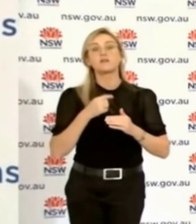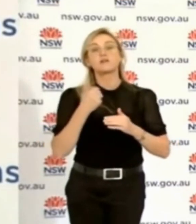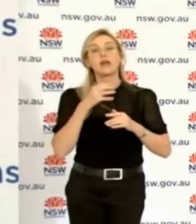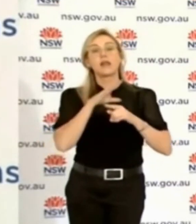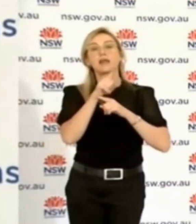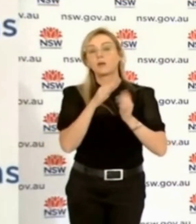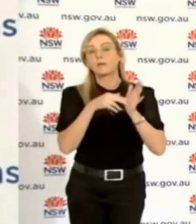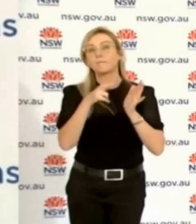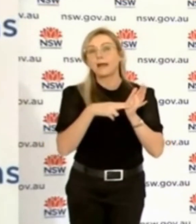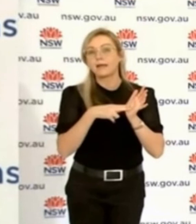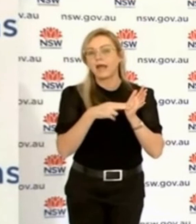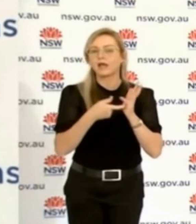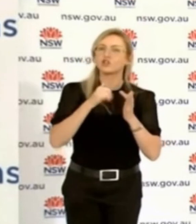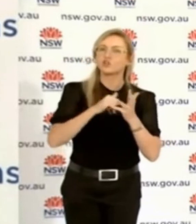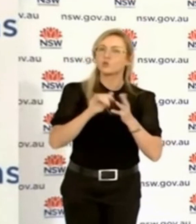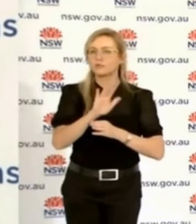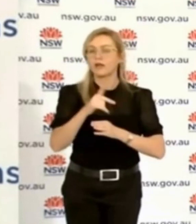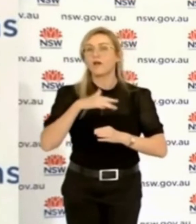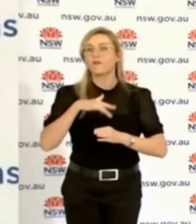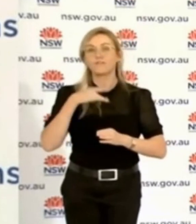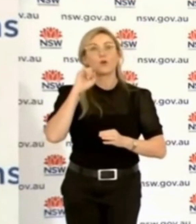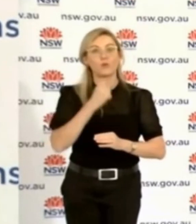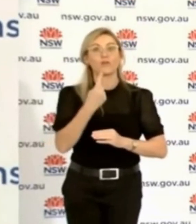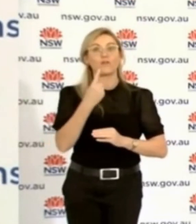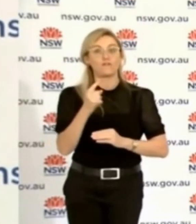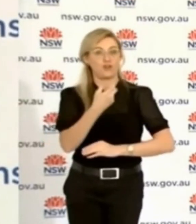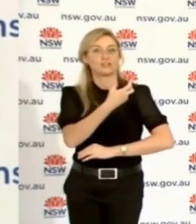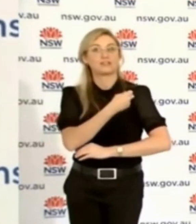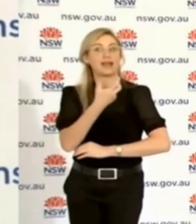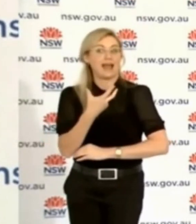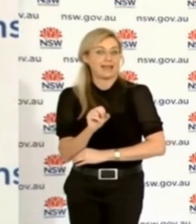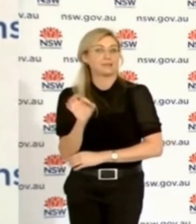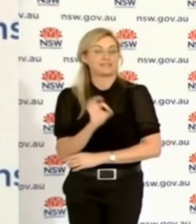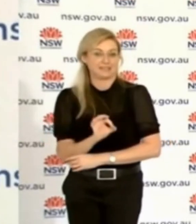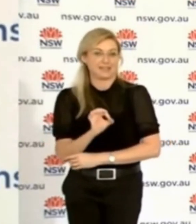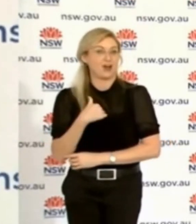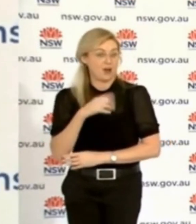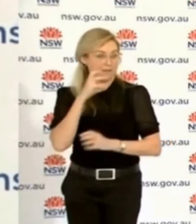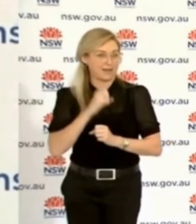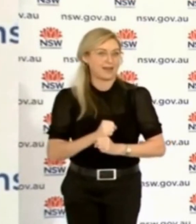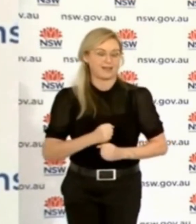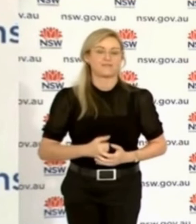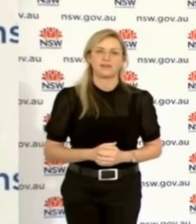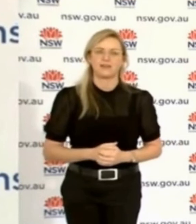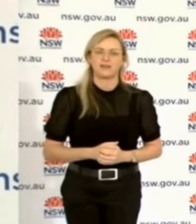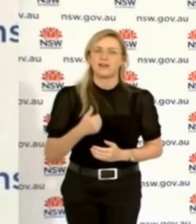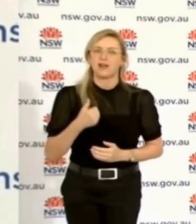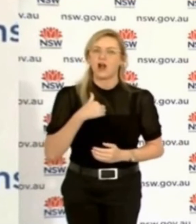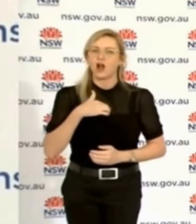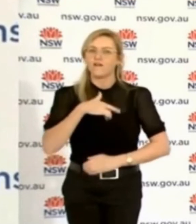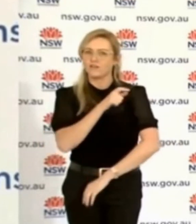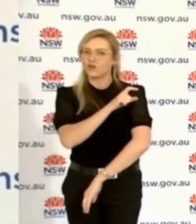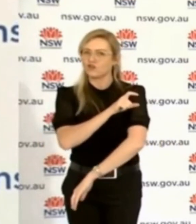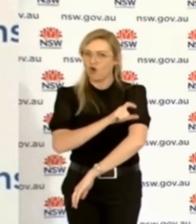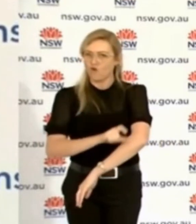can hold me to that, but please, the community members, can you keep coming forward so I can stick to that? I'm really confident that I do not think